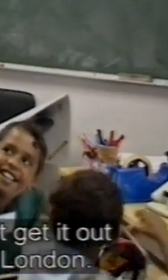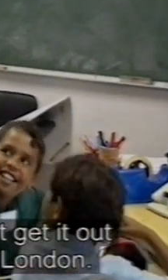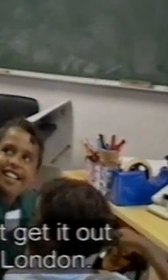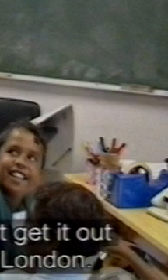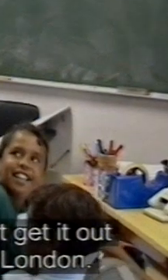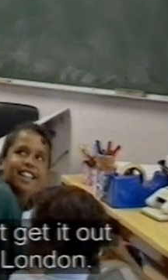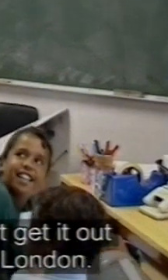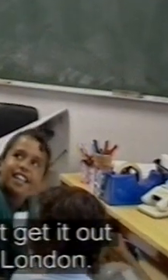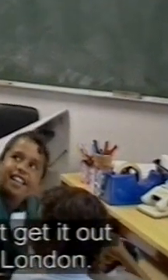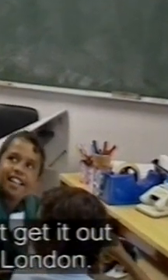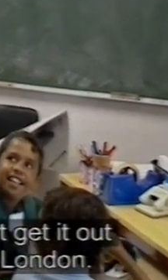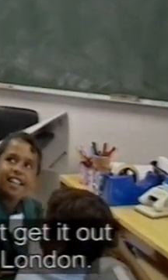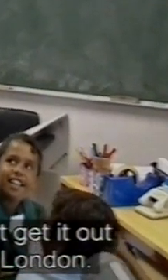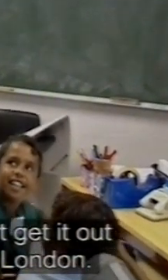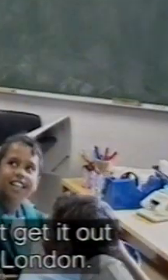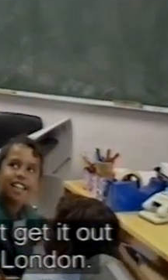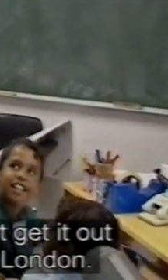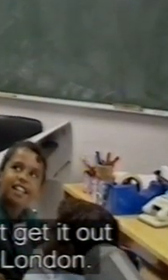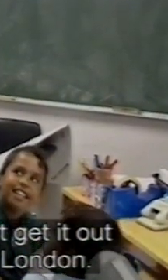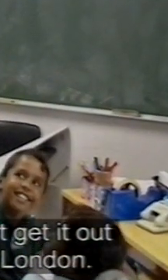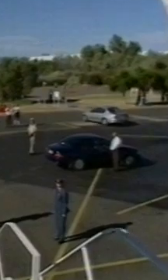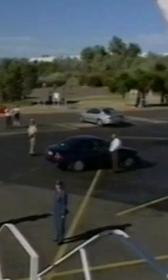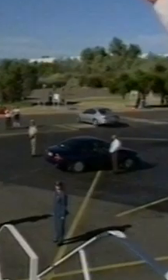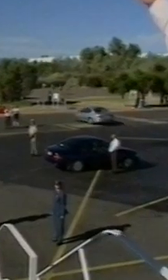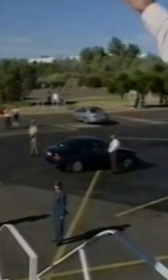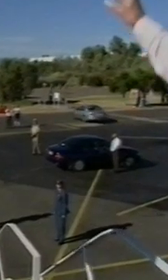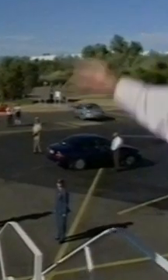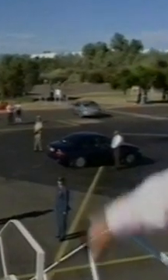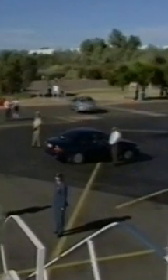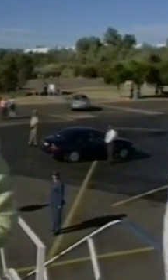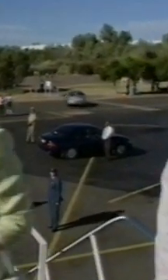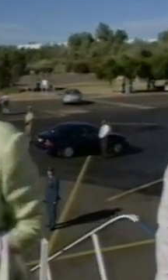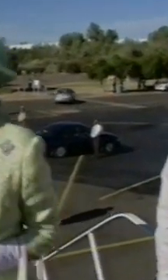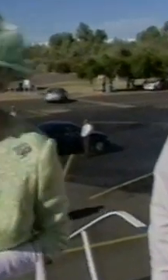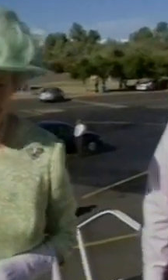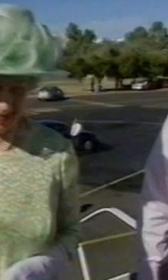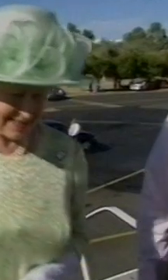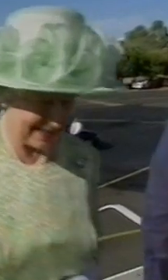didn't. Oh, well, I can't get it out of the Tower of London.